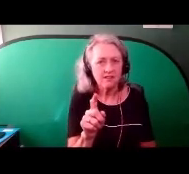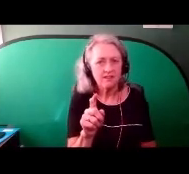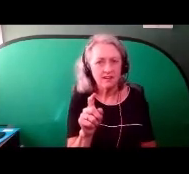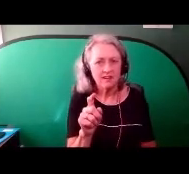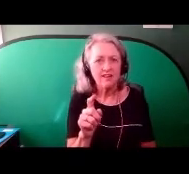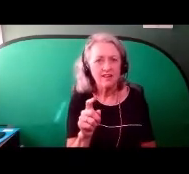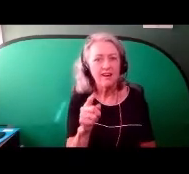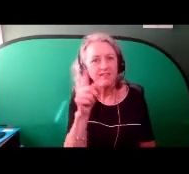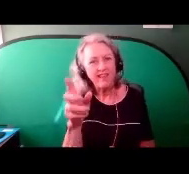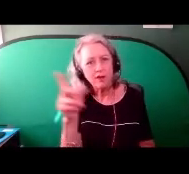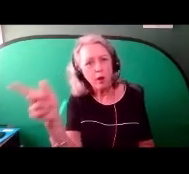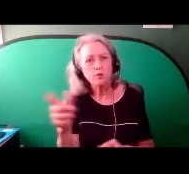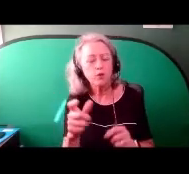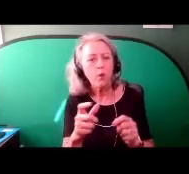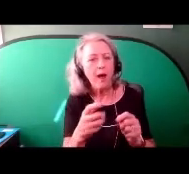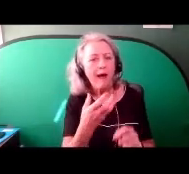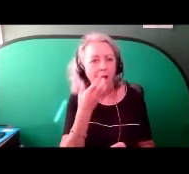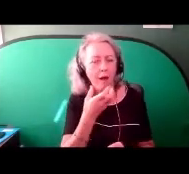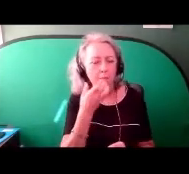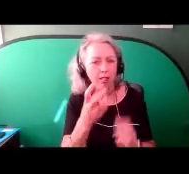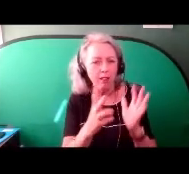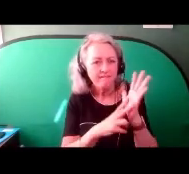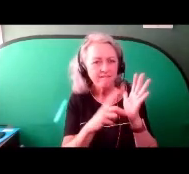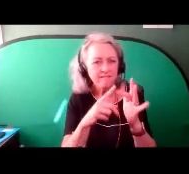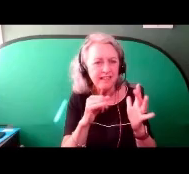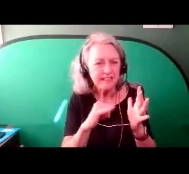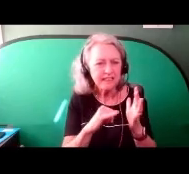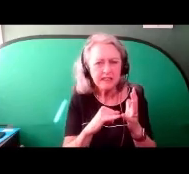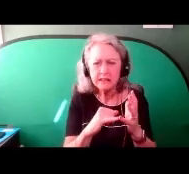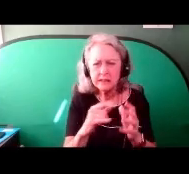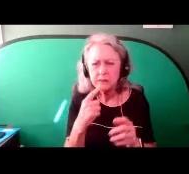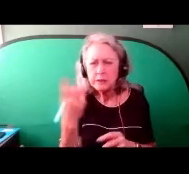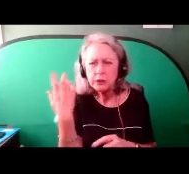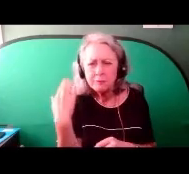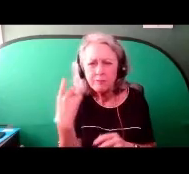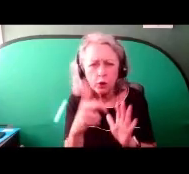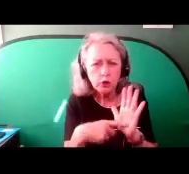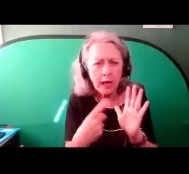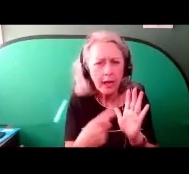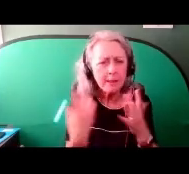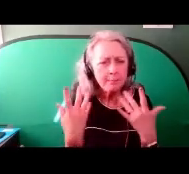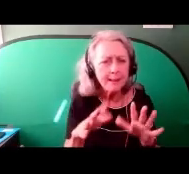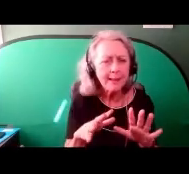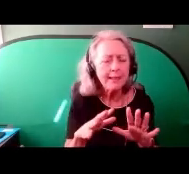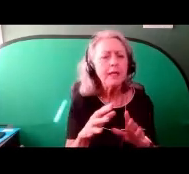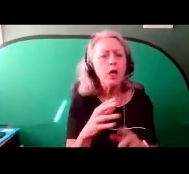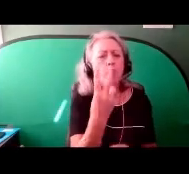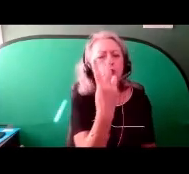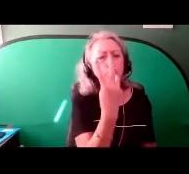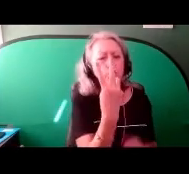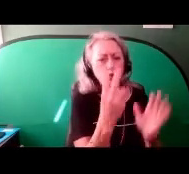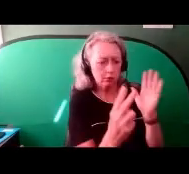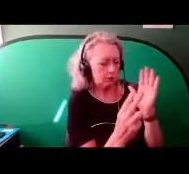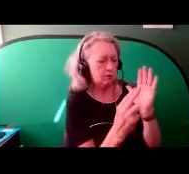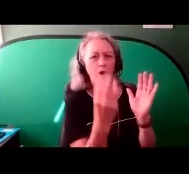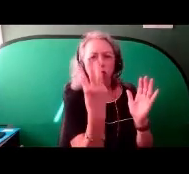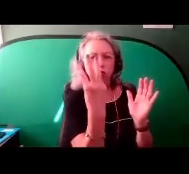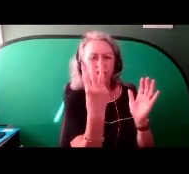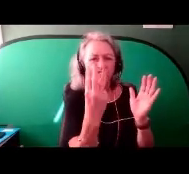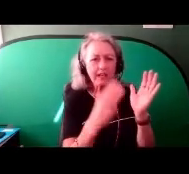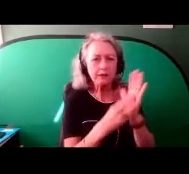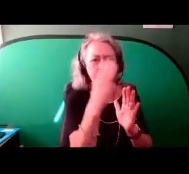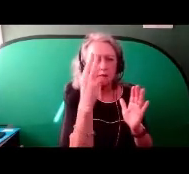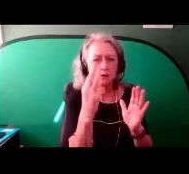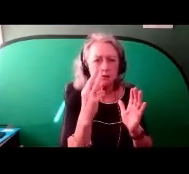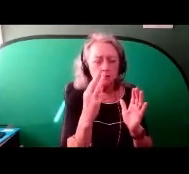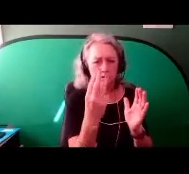you go on to AppleVis and AppleVis tells you to do, what was it that Jamie was doing, a three-finger double tap or something. Well,